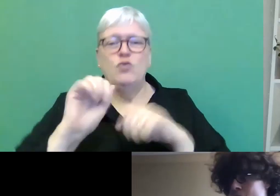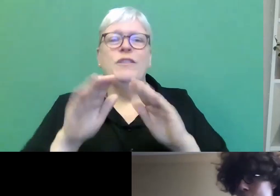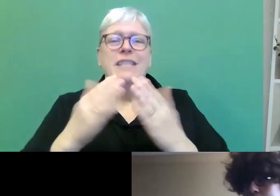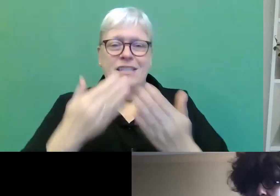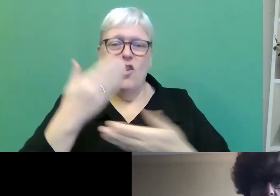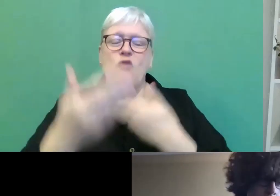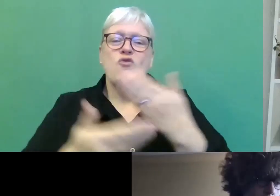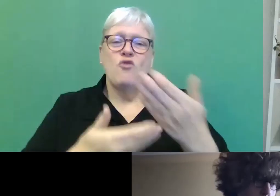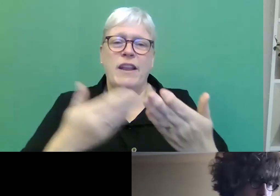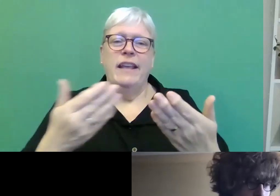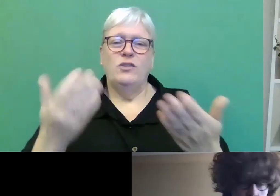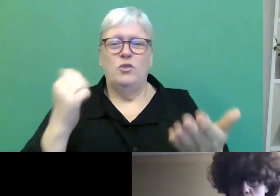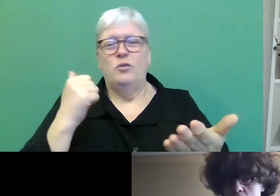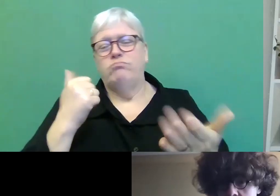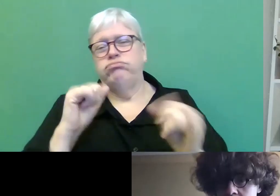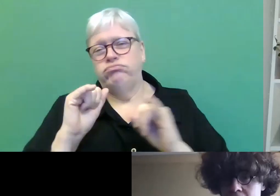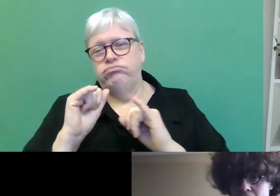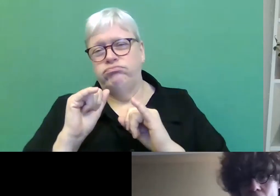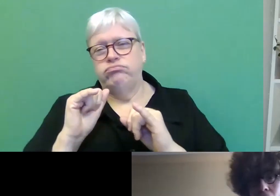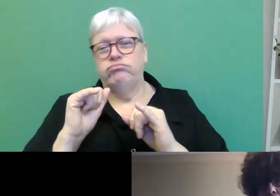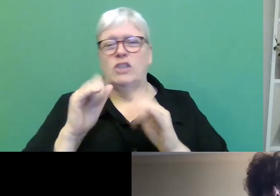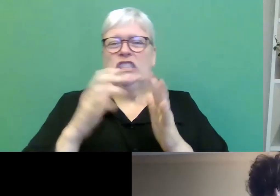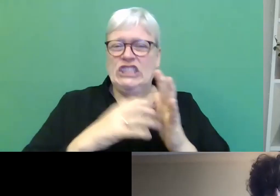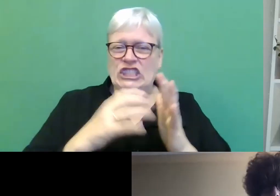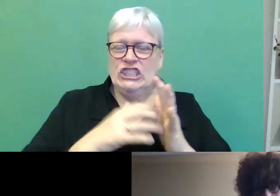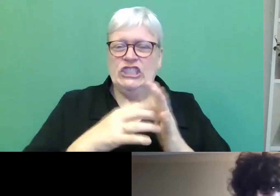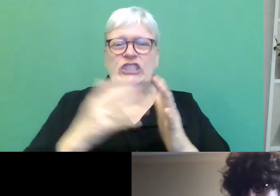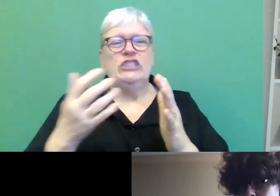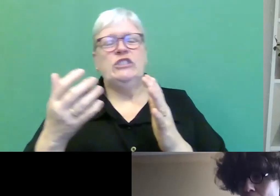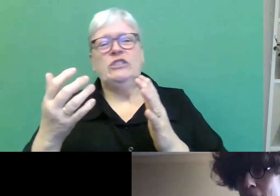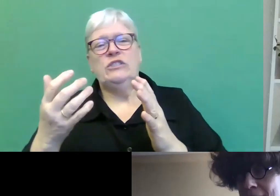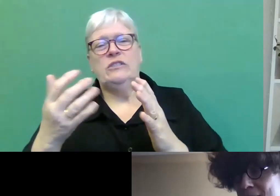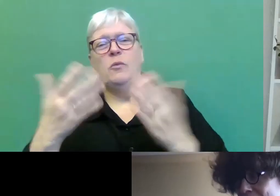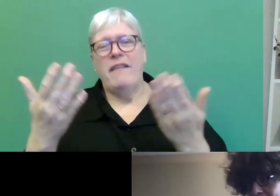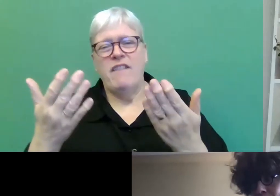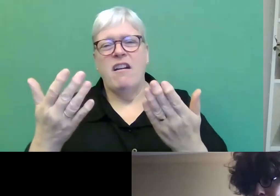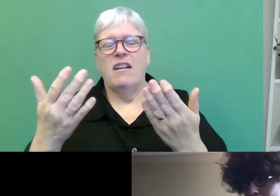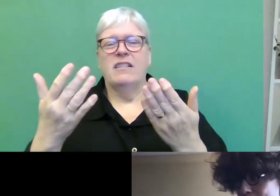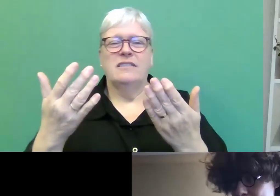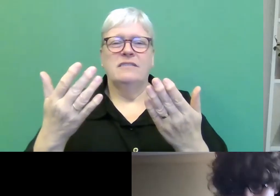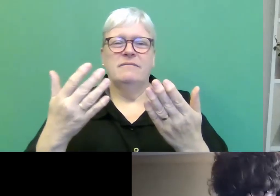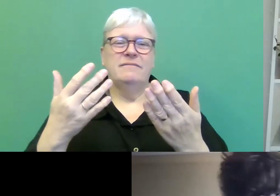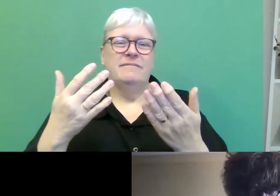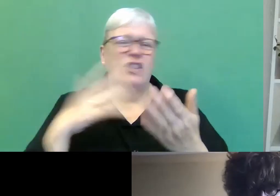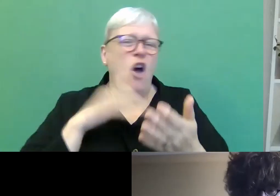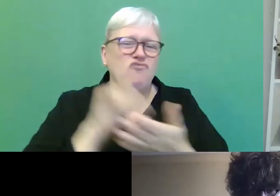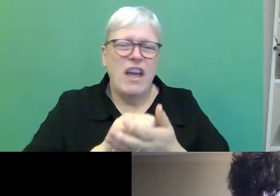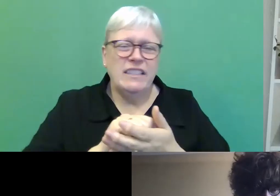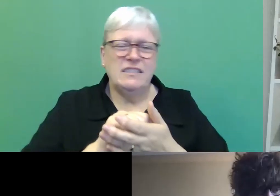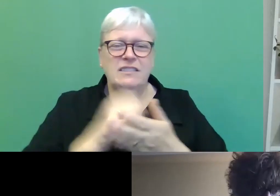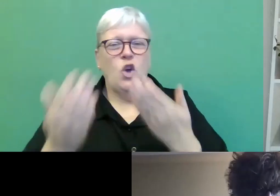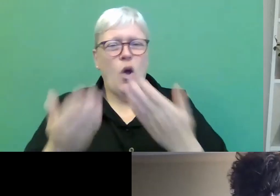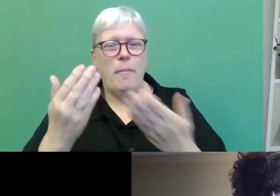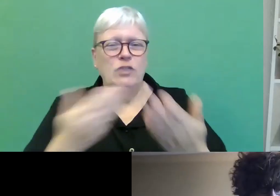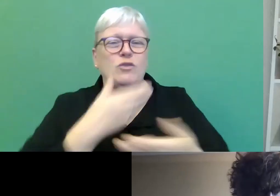too fantastical or too smutty, or, you know, just a little bit inside out compared to where the narrative was leading